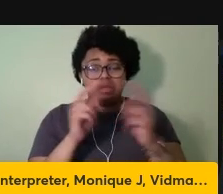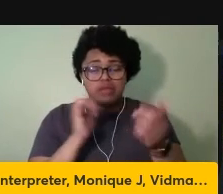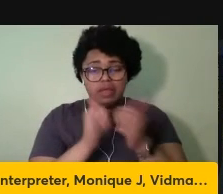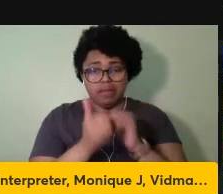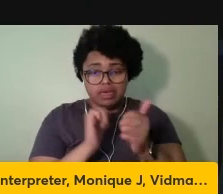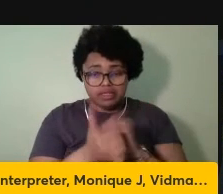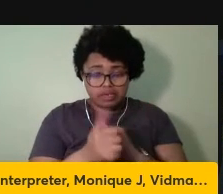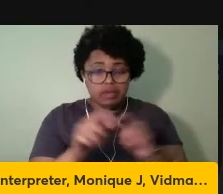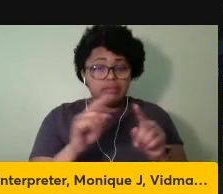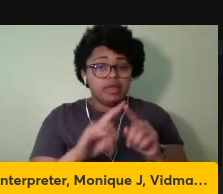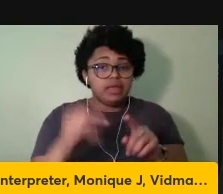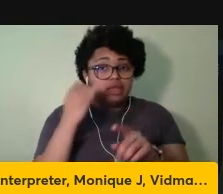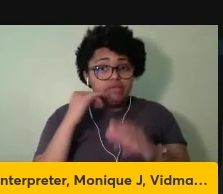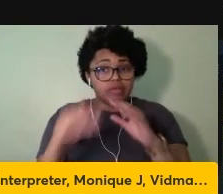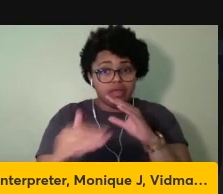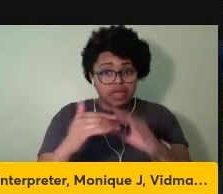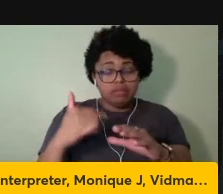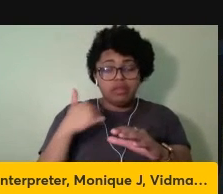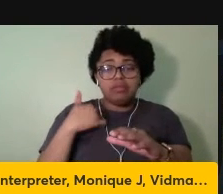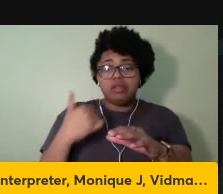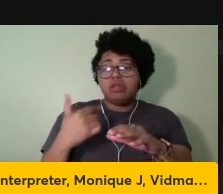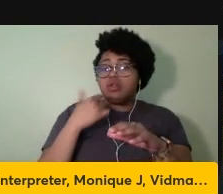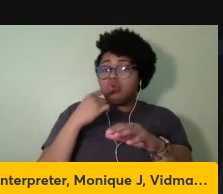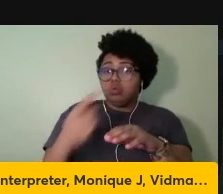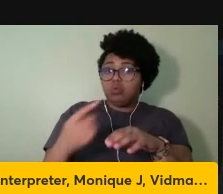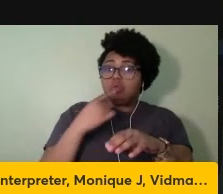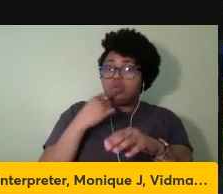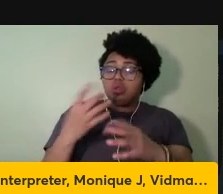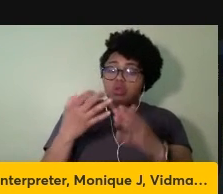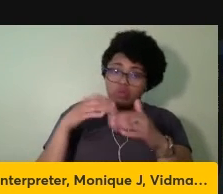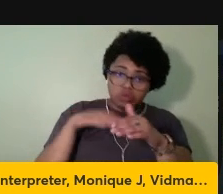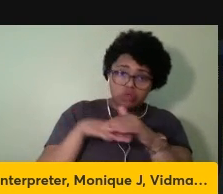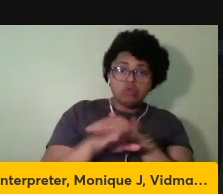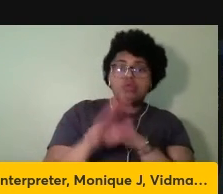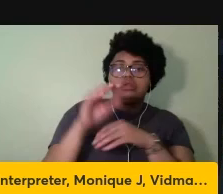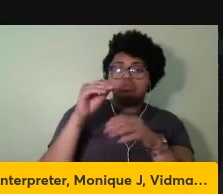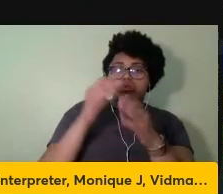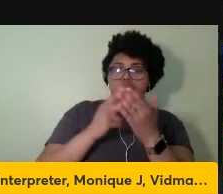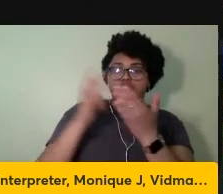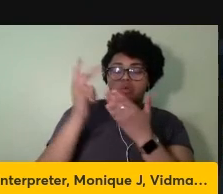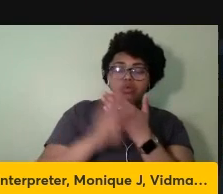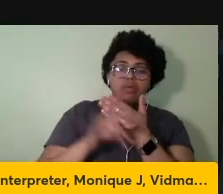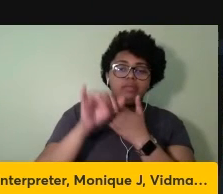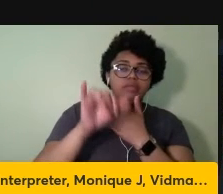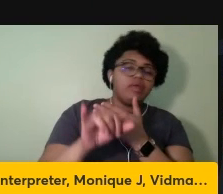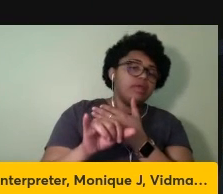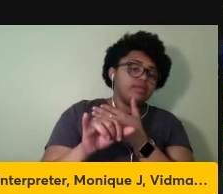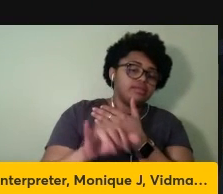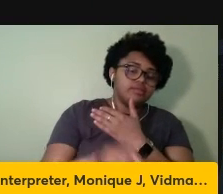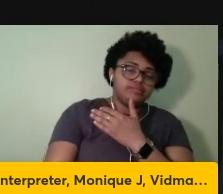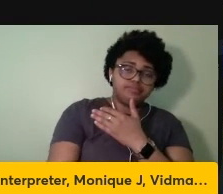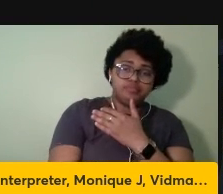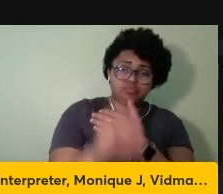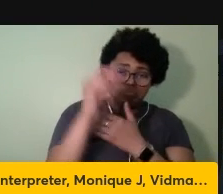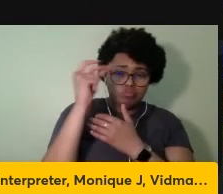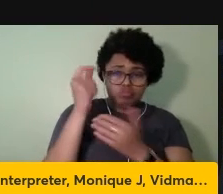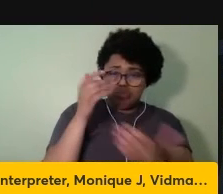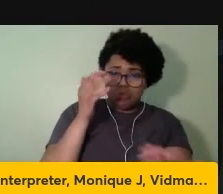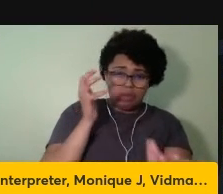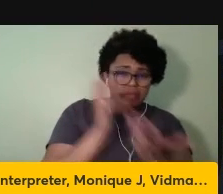but if you email me and you really want to enter a program that is spot